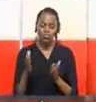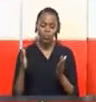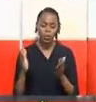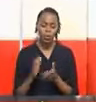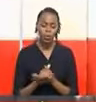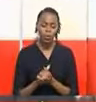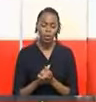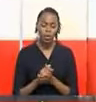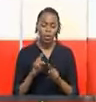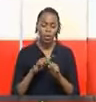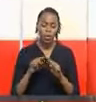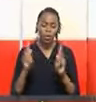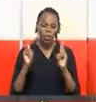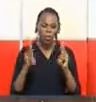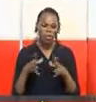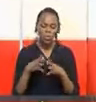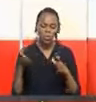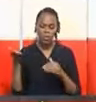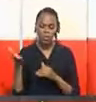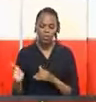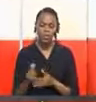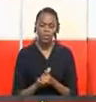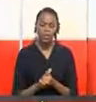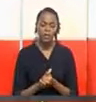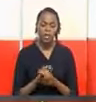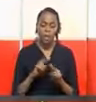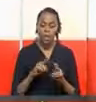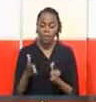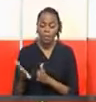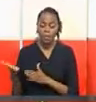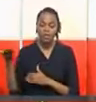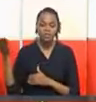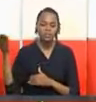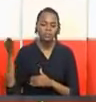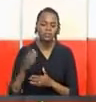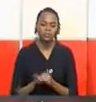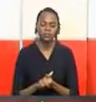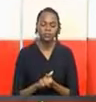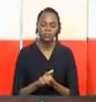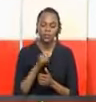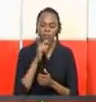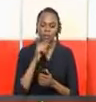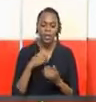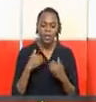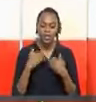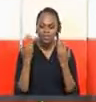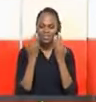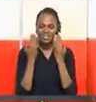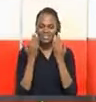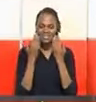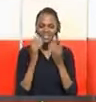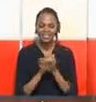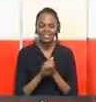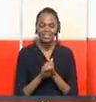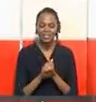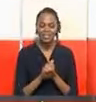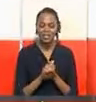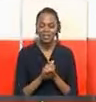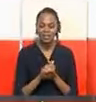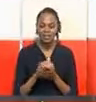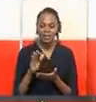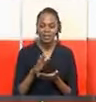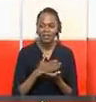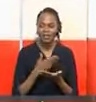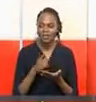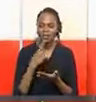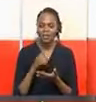But like many of us here, he also had a fun side. Dad was funny. At family dinners, he would crack